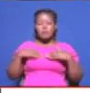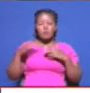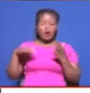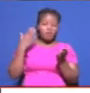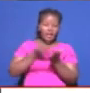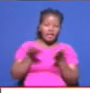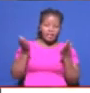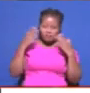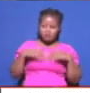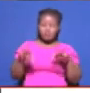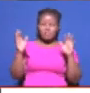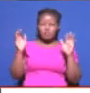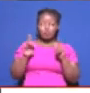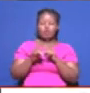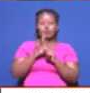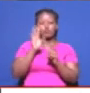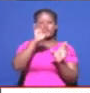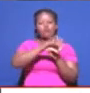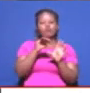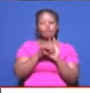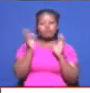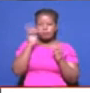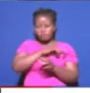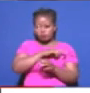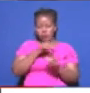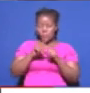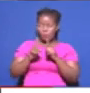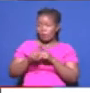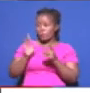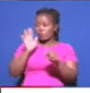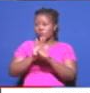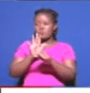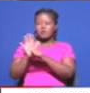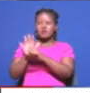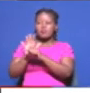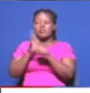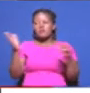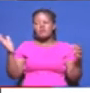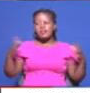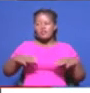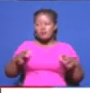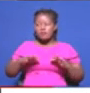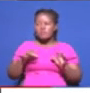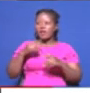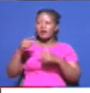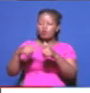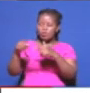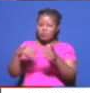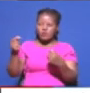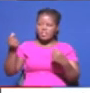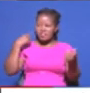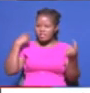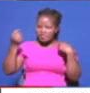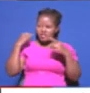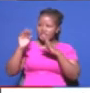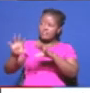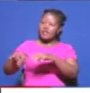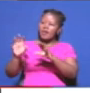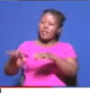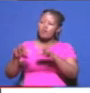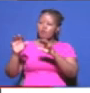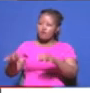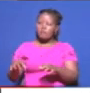cast their vote. And as Silas has just said, most of them are also still in the tea plantations, of course, tending to their farms. And